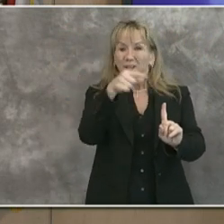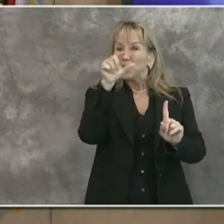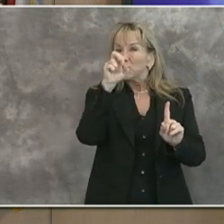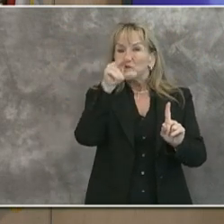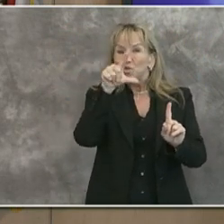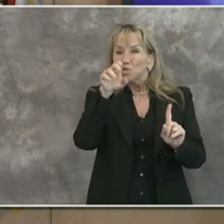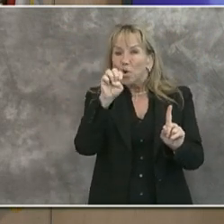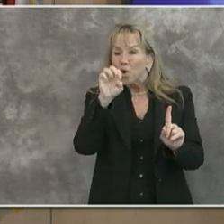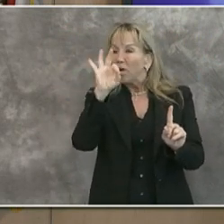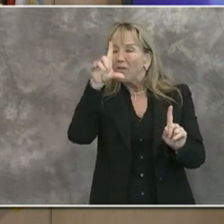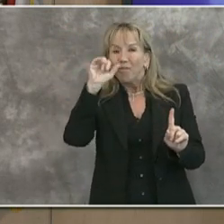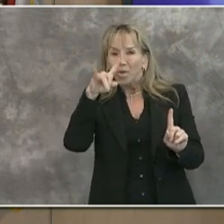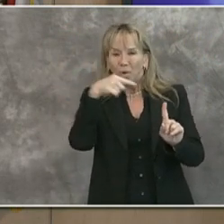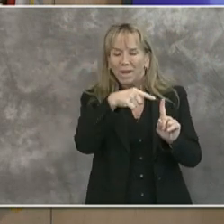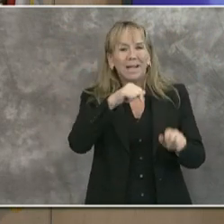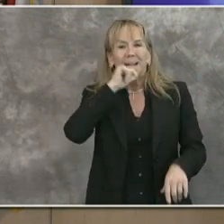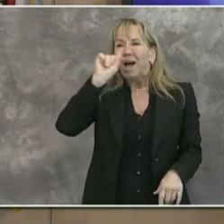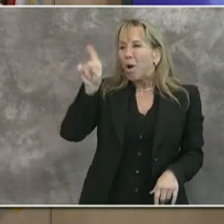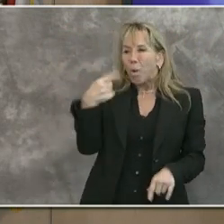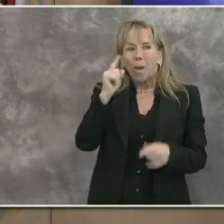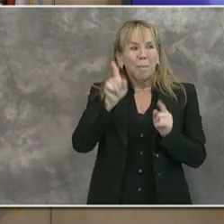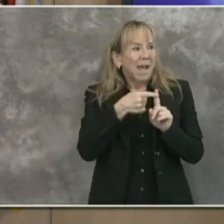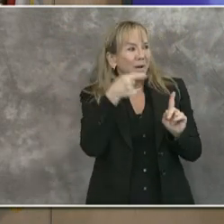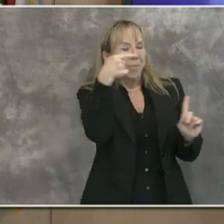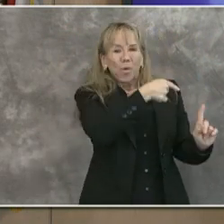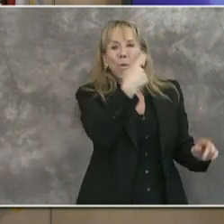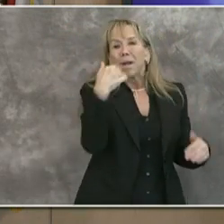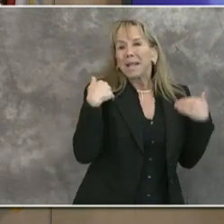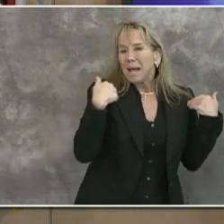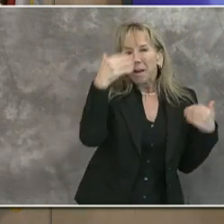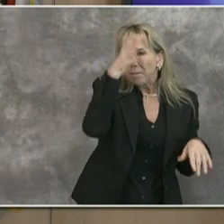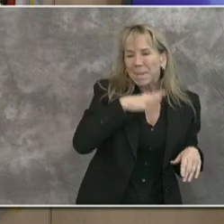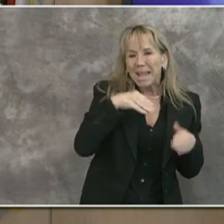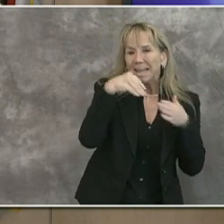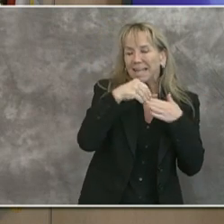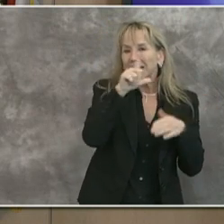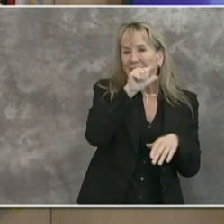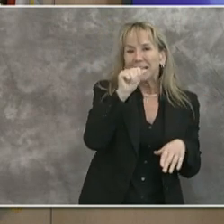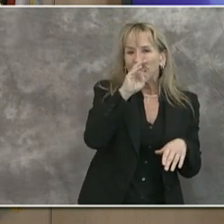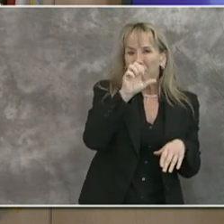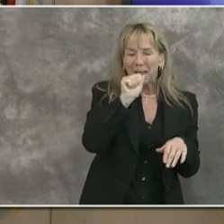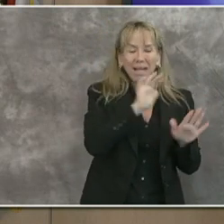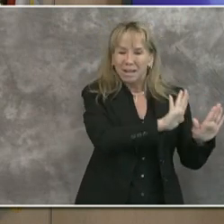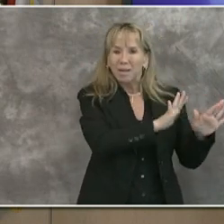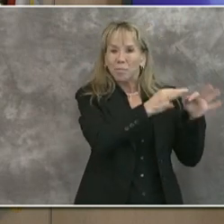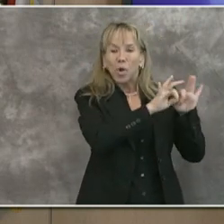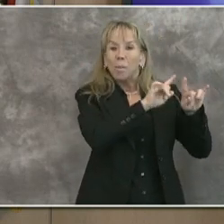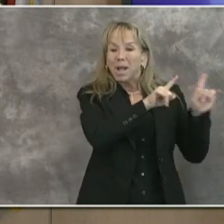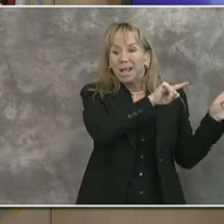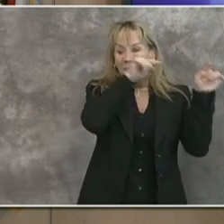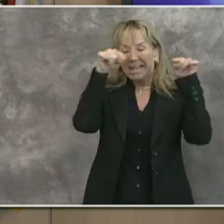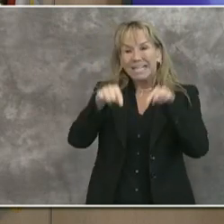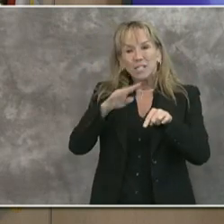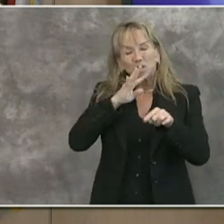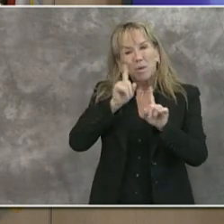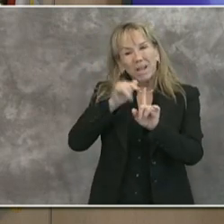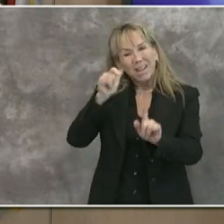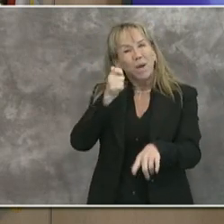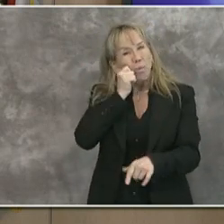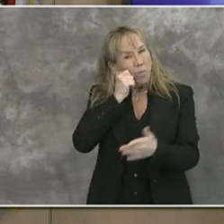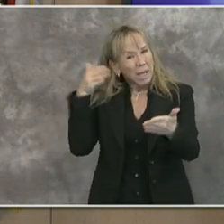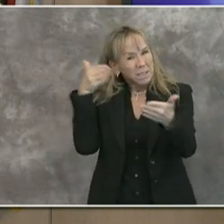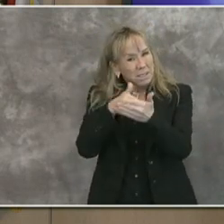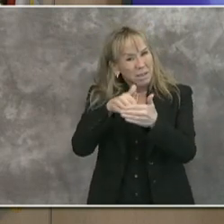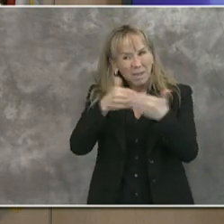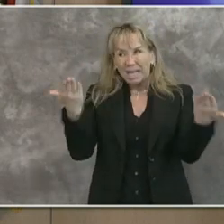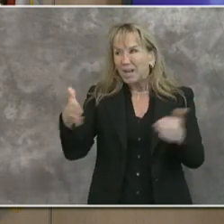or it's not just about a young man in La Mesa. It is about a systematic racism that has been baked into our society